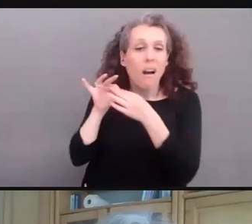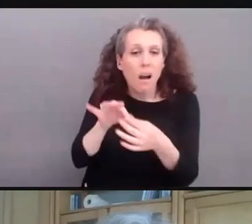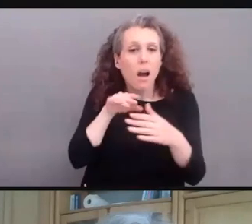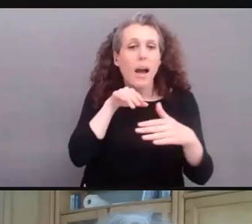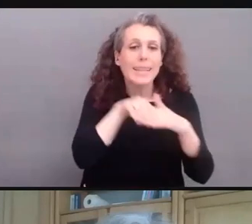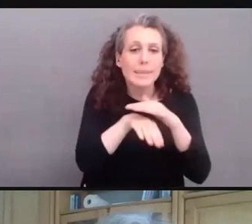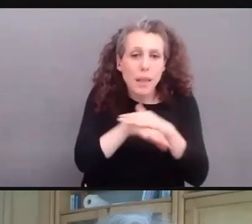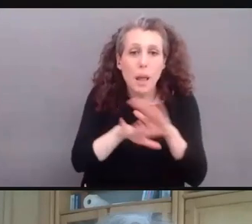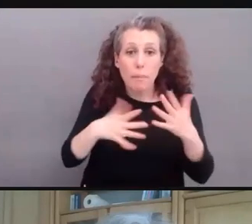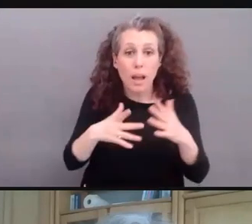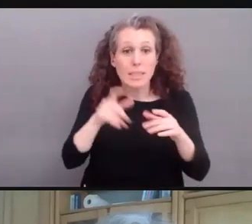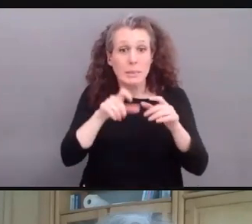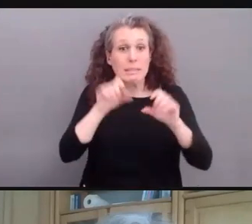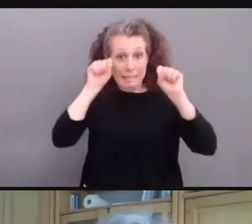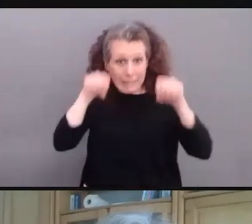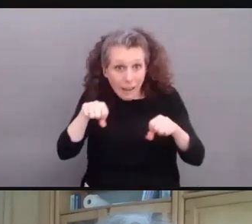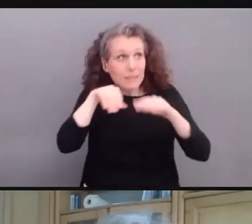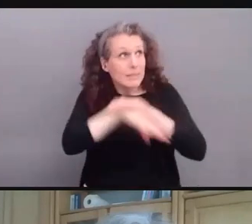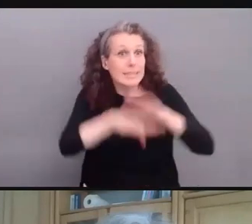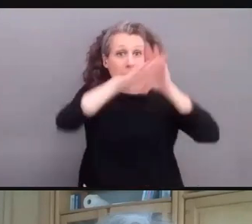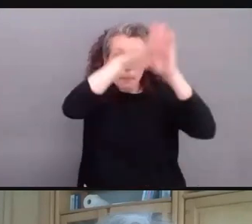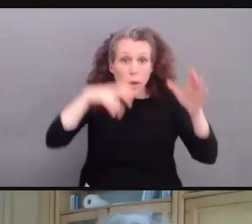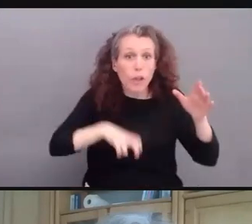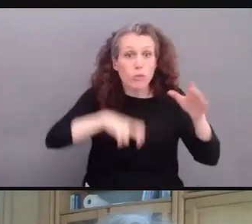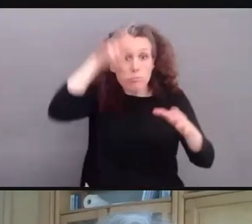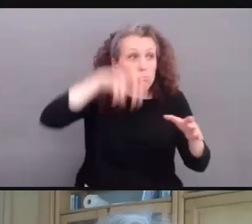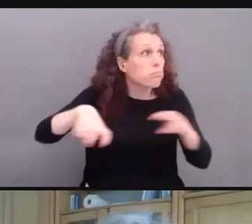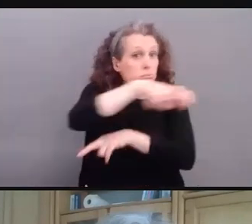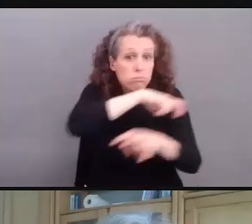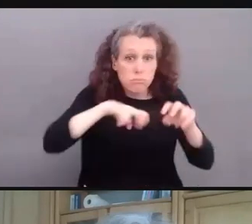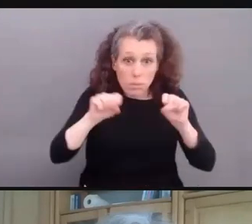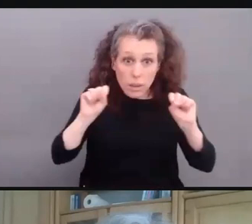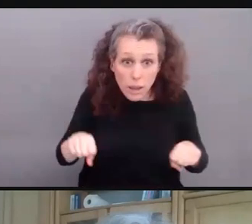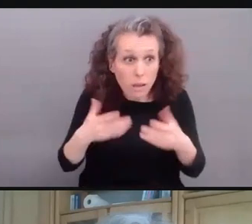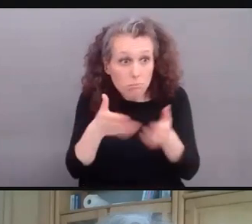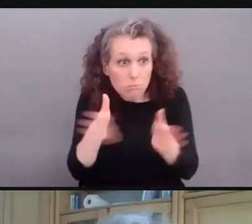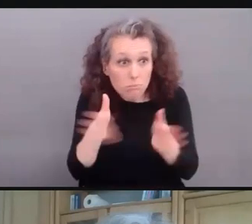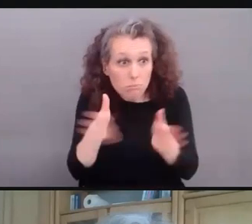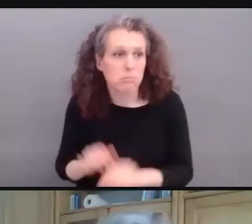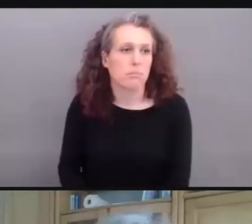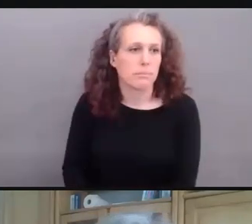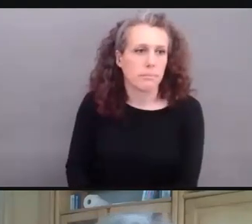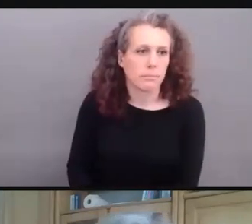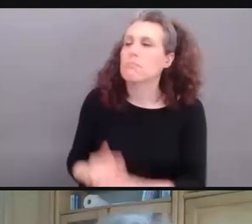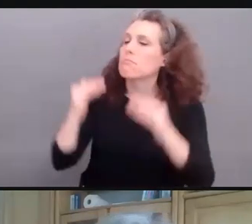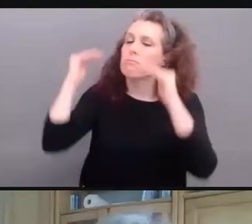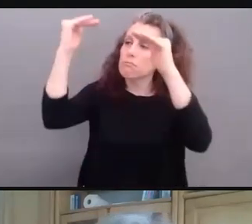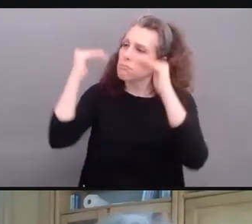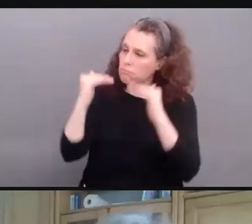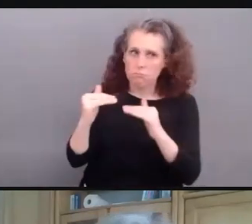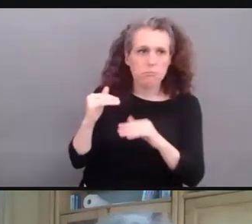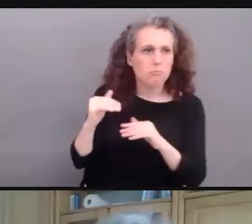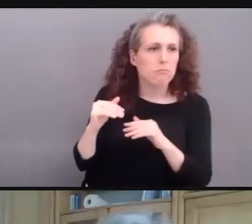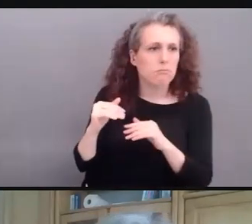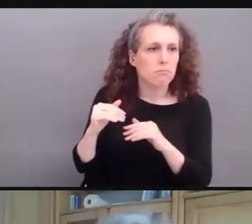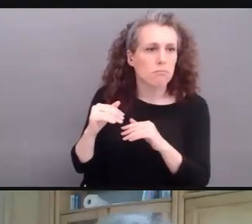usability of the built environment. And in some areas, we referred also into the ISO